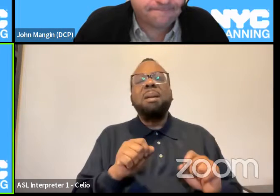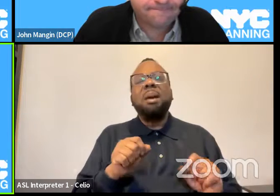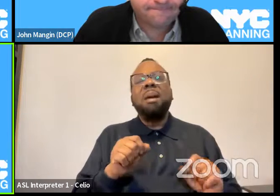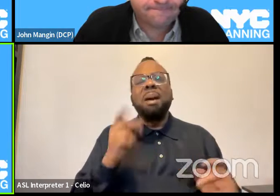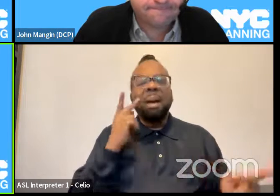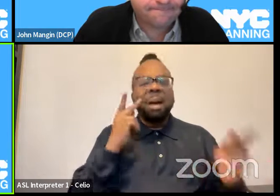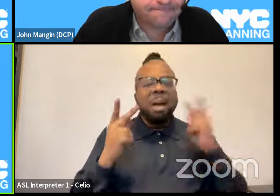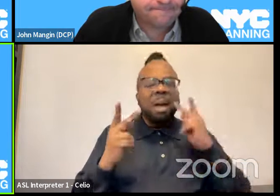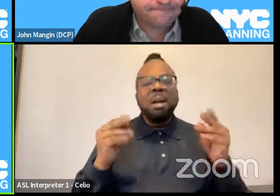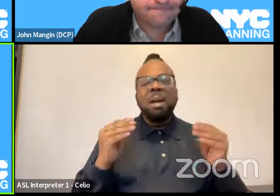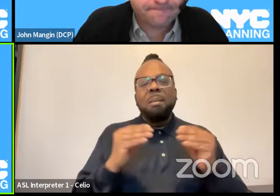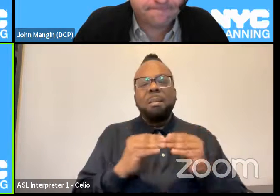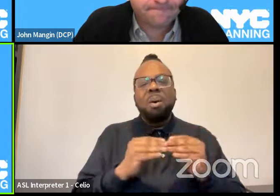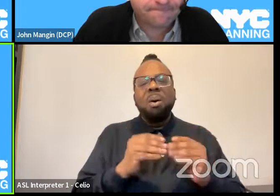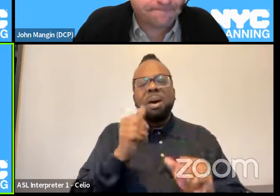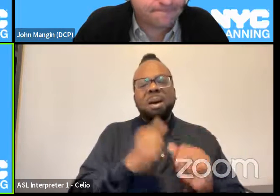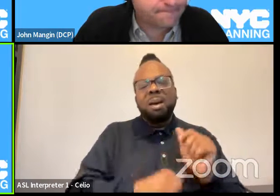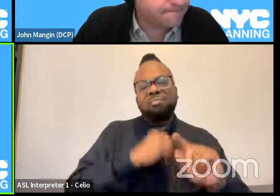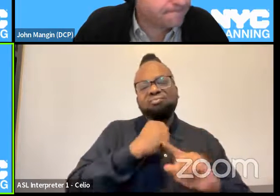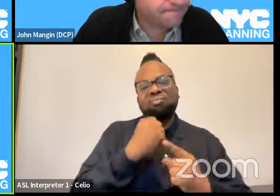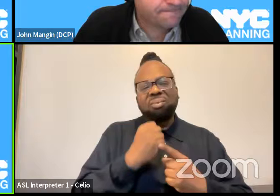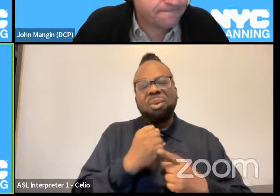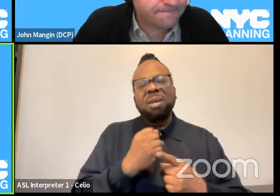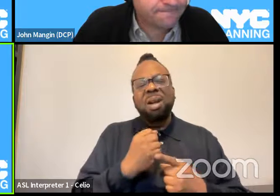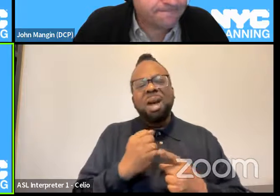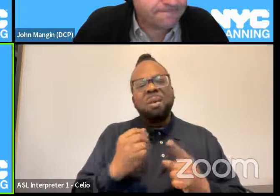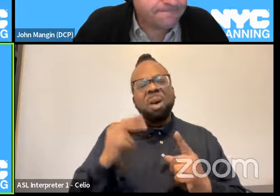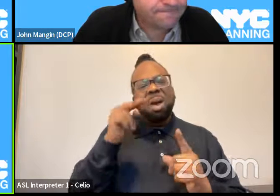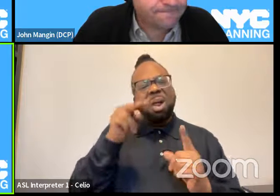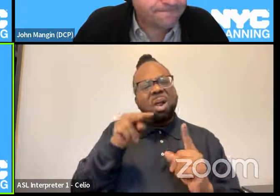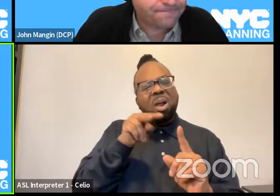on a case-by-case basis as well, if that's helpful.